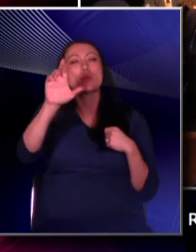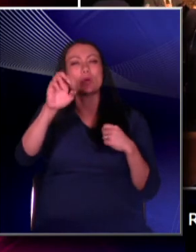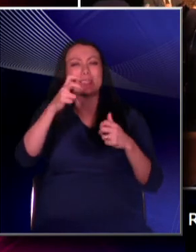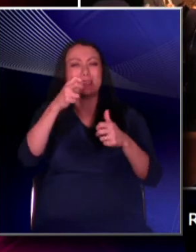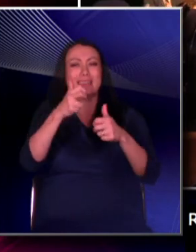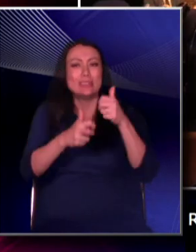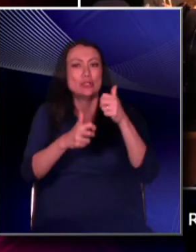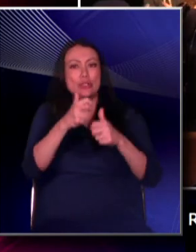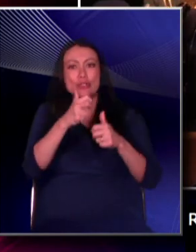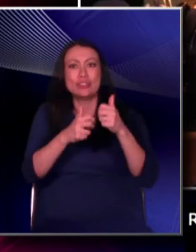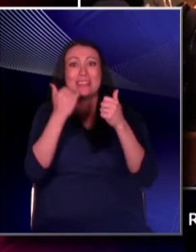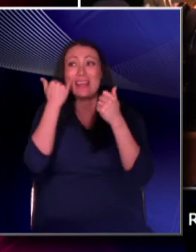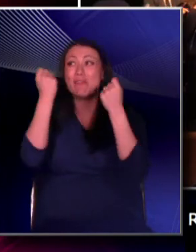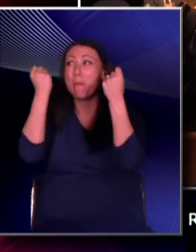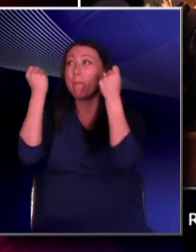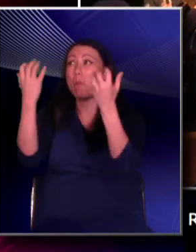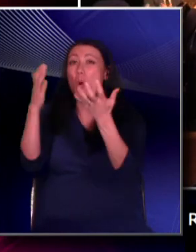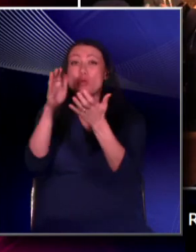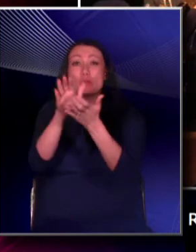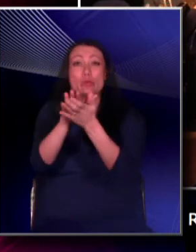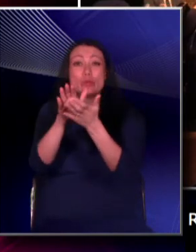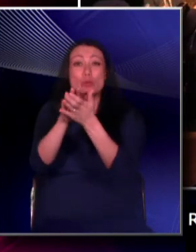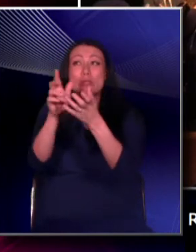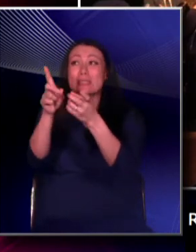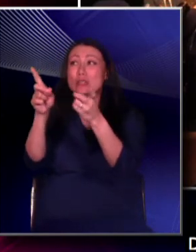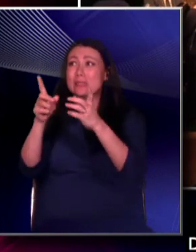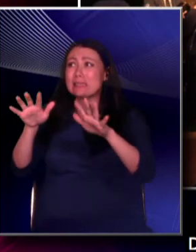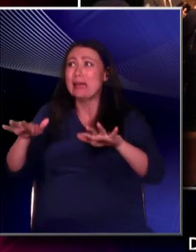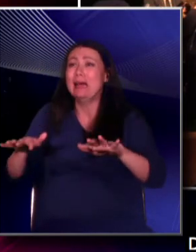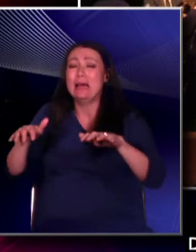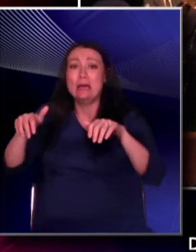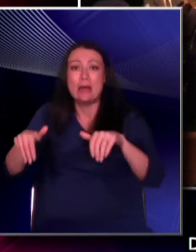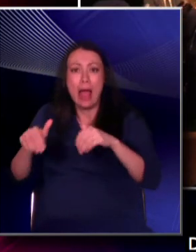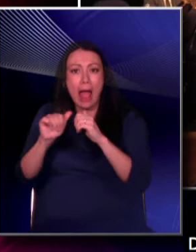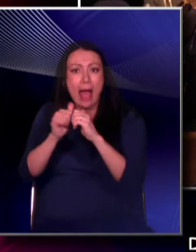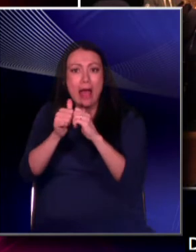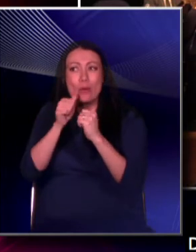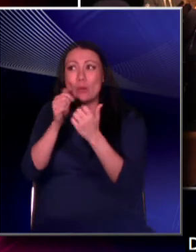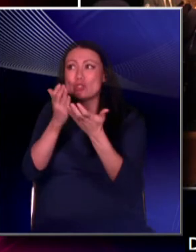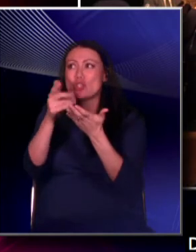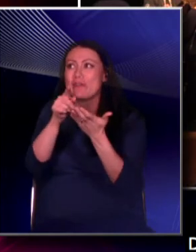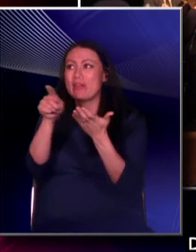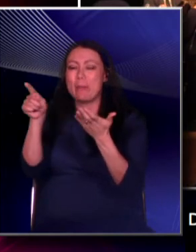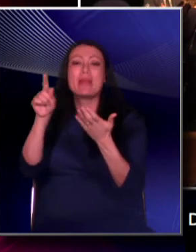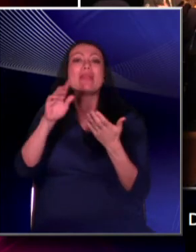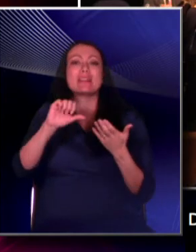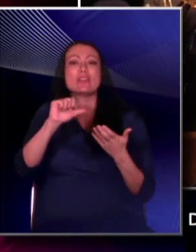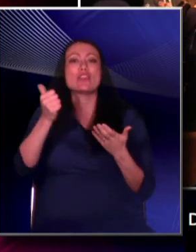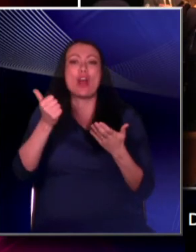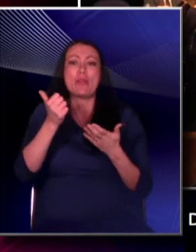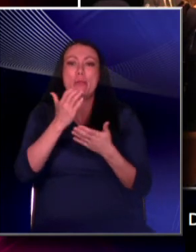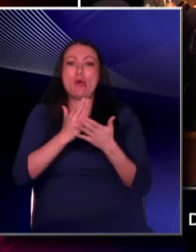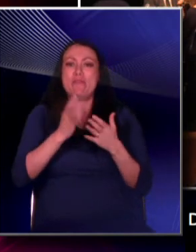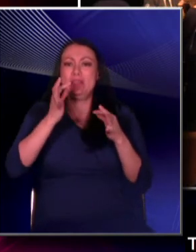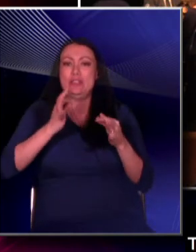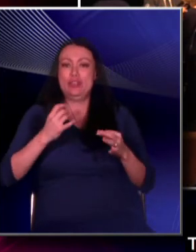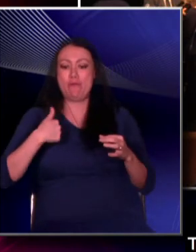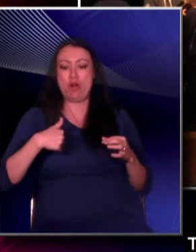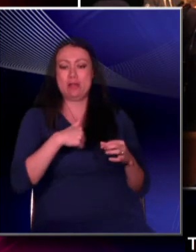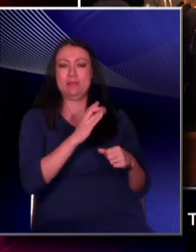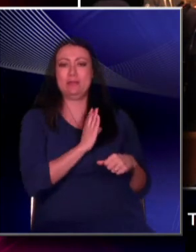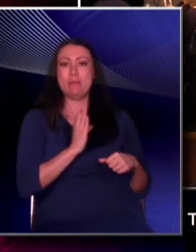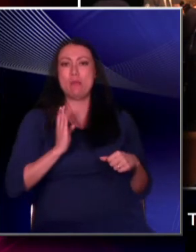a sudden we have multiple school districts like, oh geez, how are we going to handle this? That's another piece of the decision for us as a board to say, we